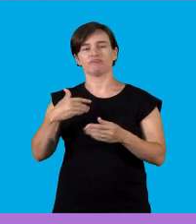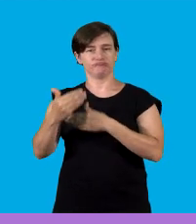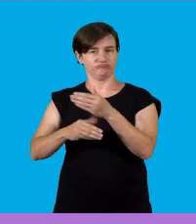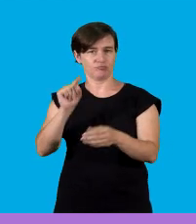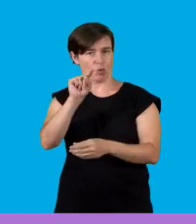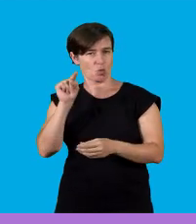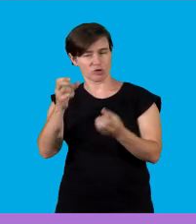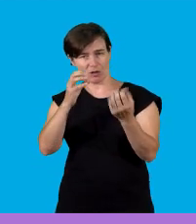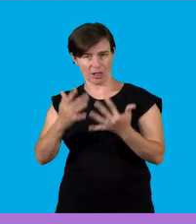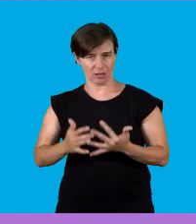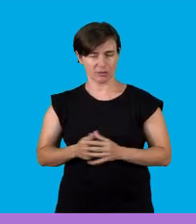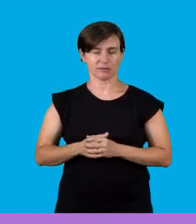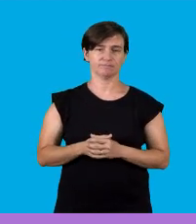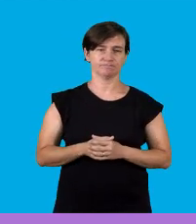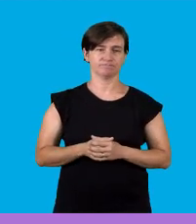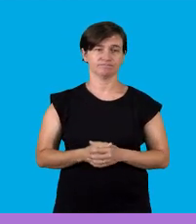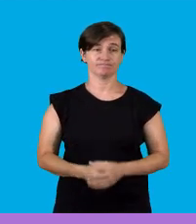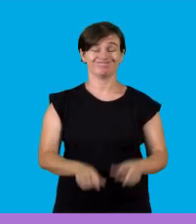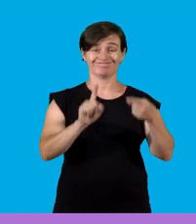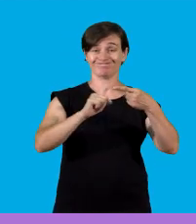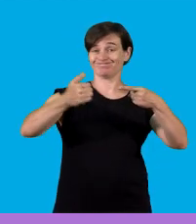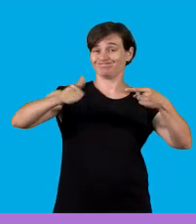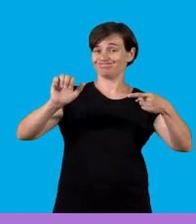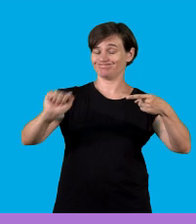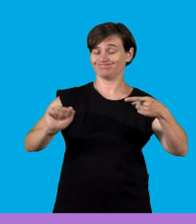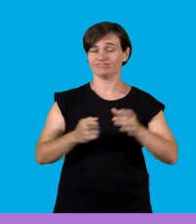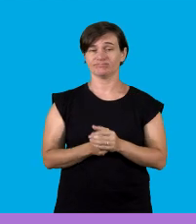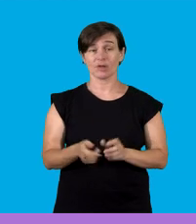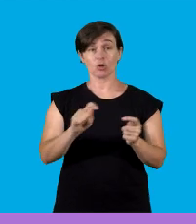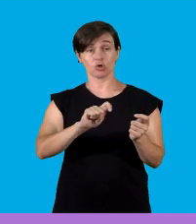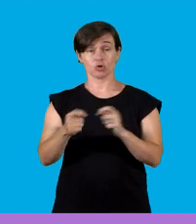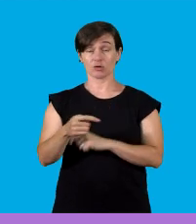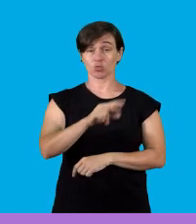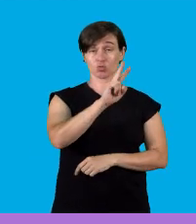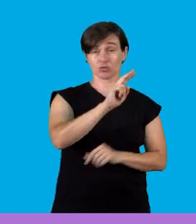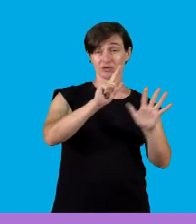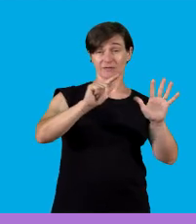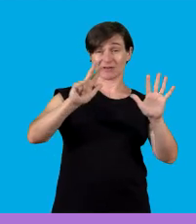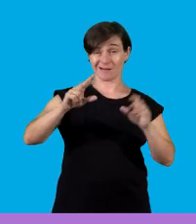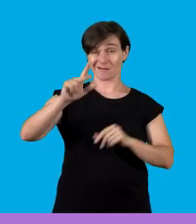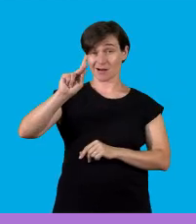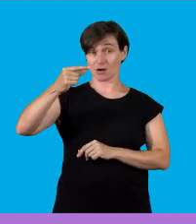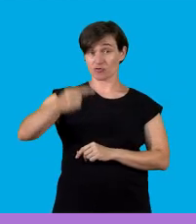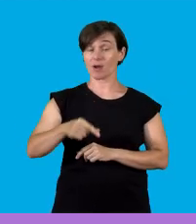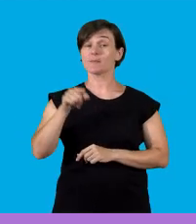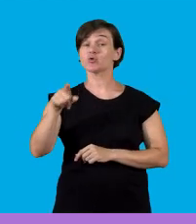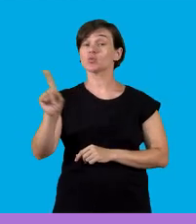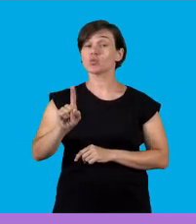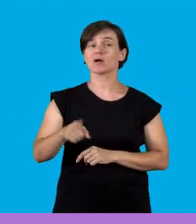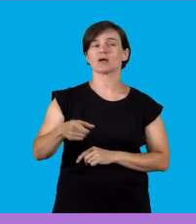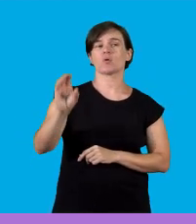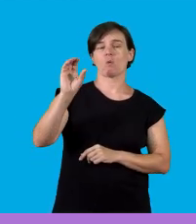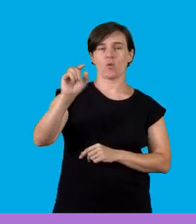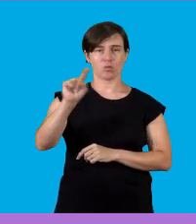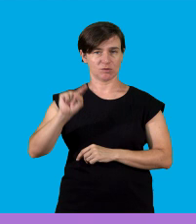table, right? So the first question, 1A says, convert 278 kilograms to